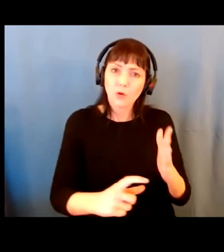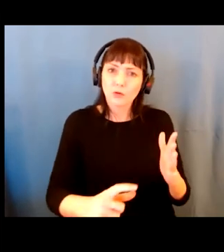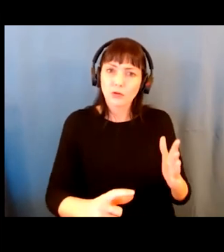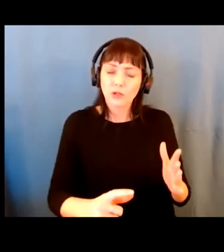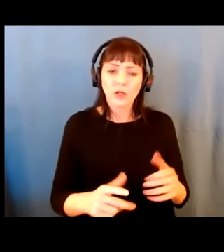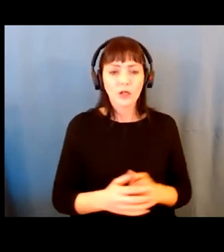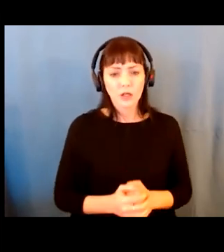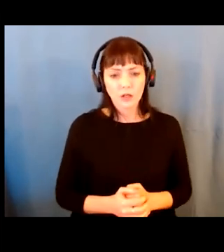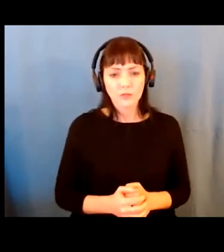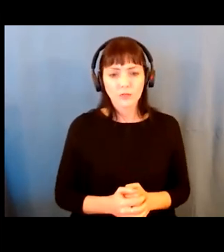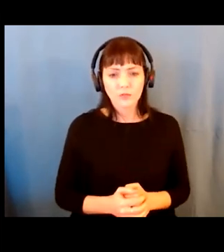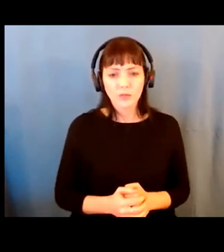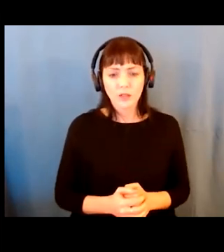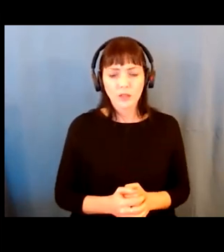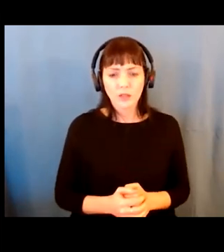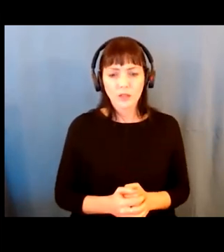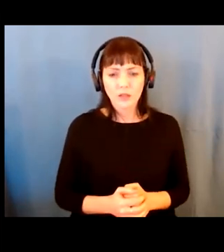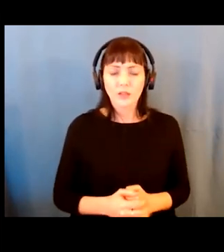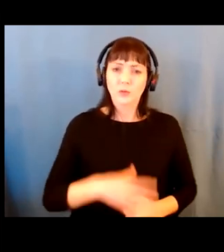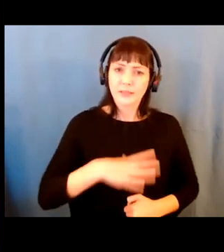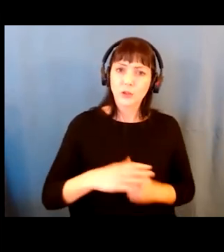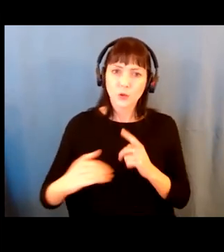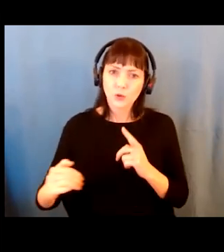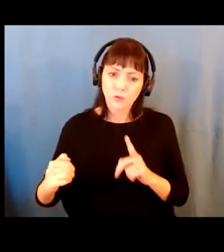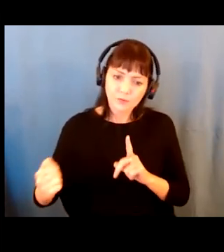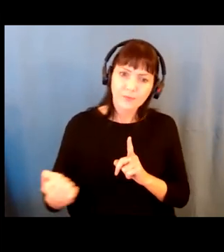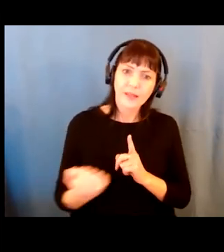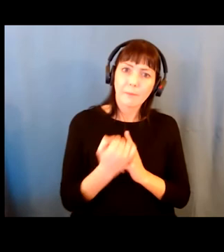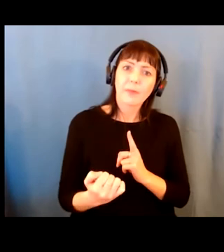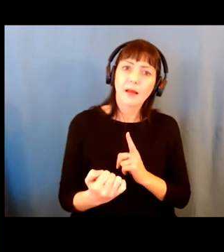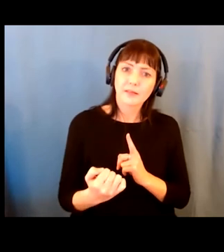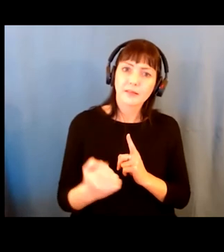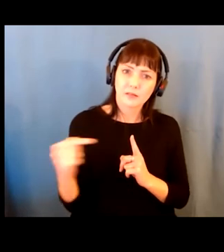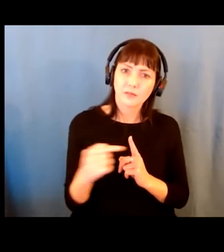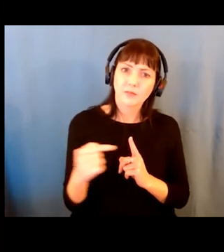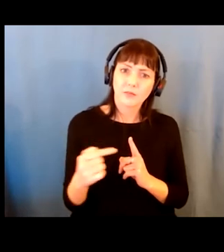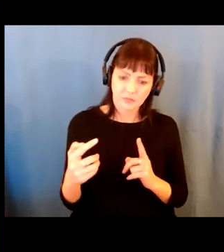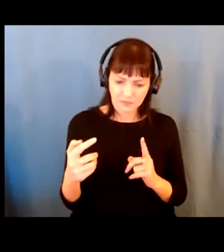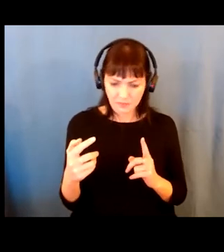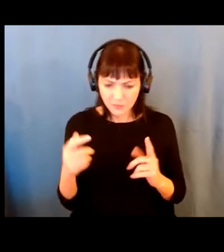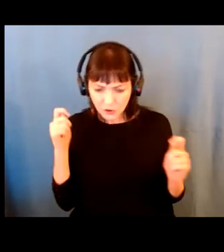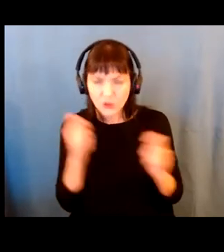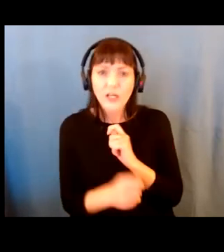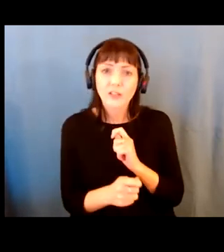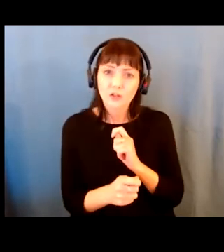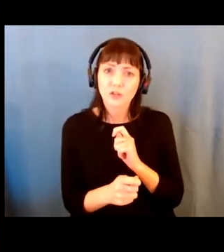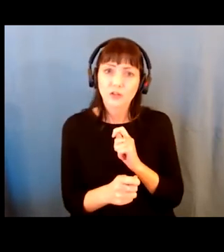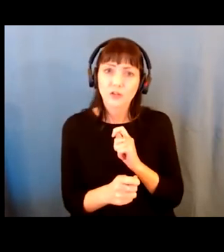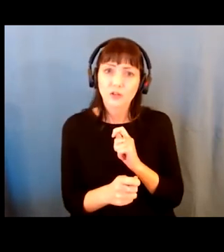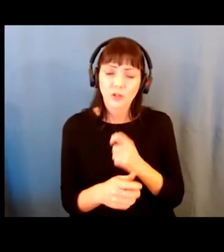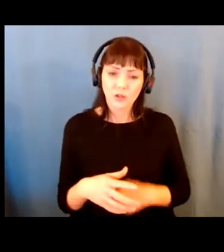stuff within an institution, but also that exchange of kind of impacting on how that